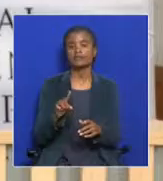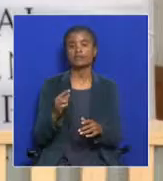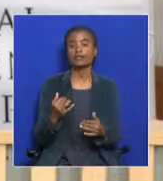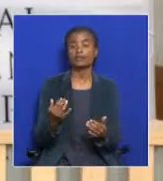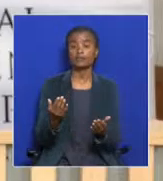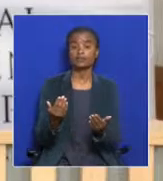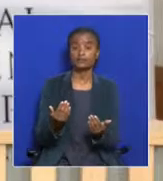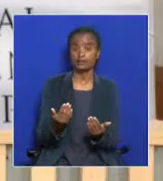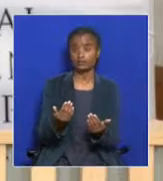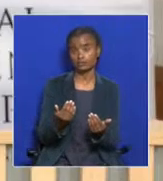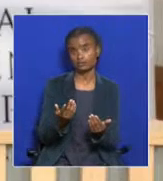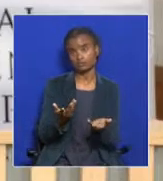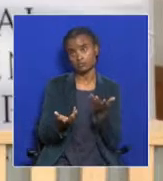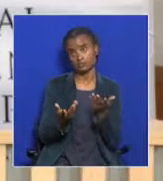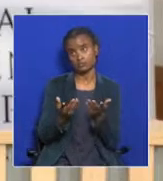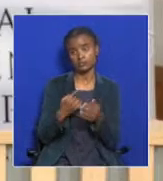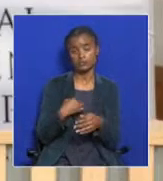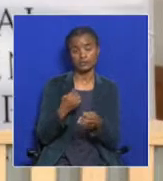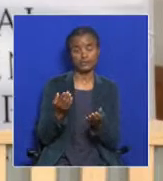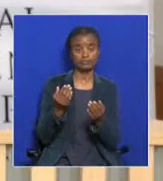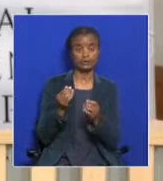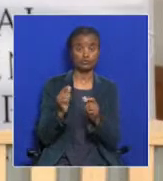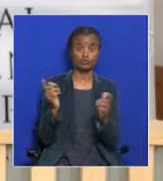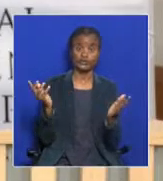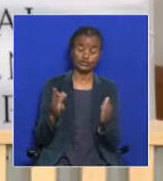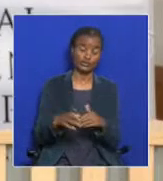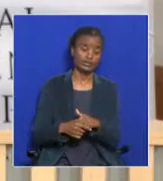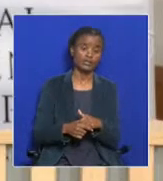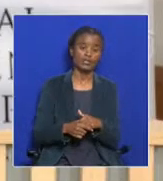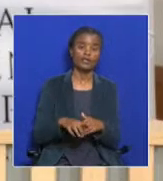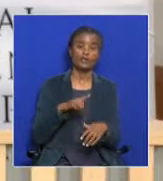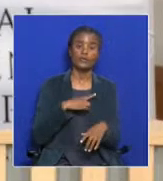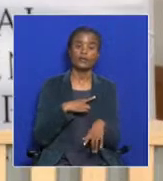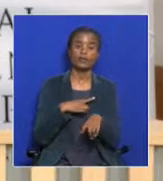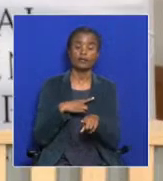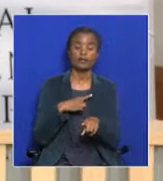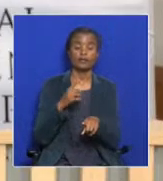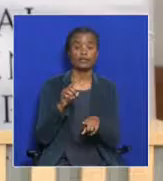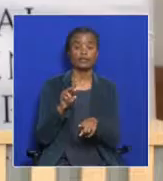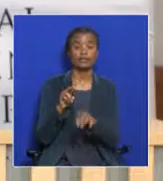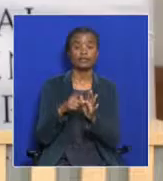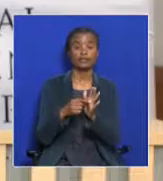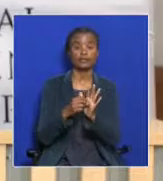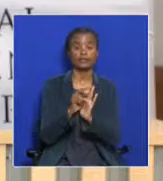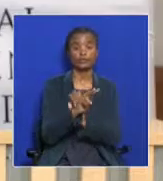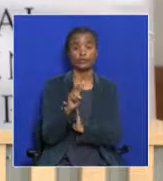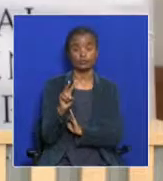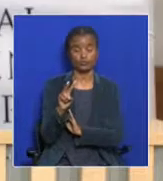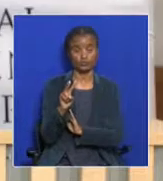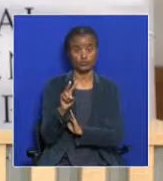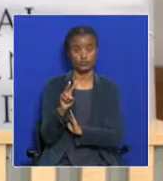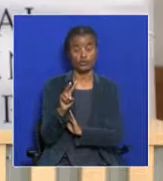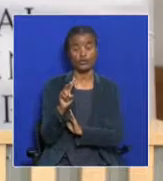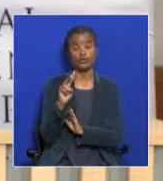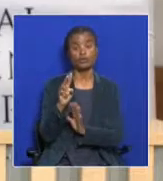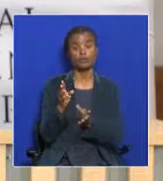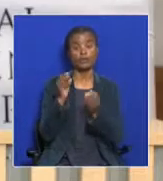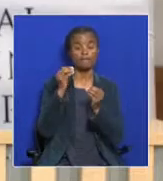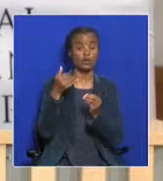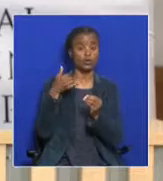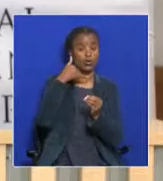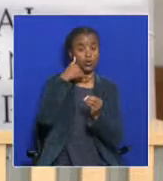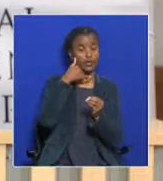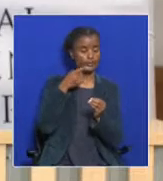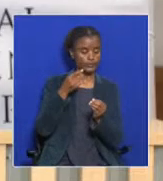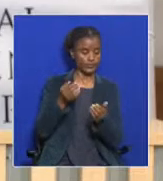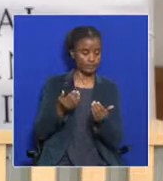much, that when you got the call on the 22nd, because you had been anticipating it, you'd at least have prepared